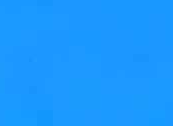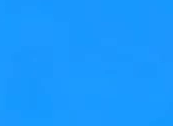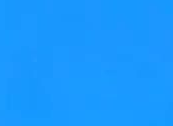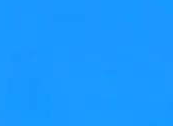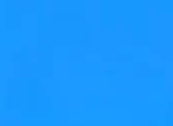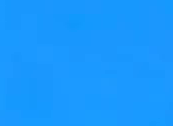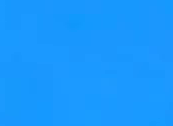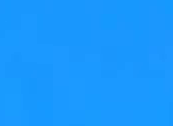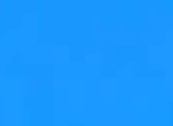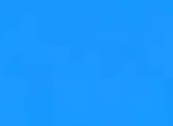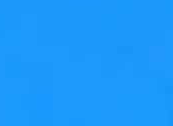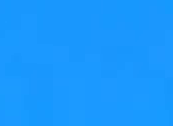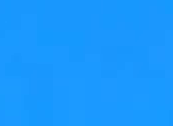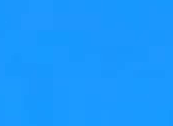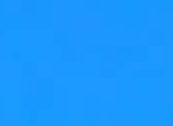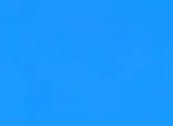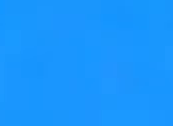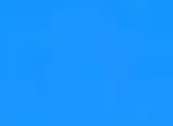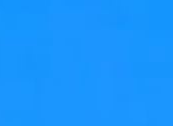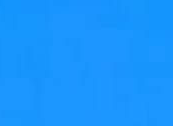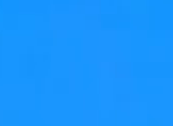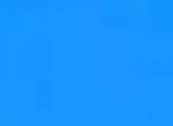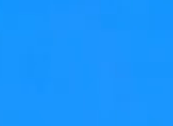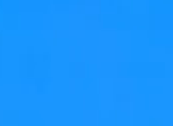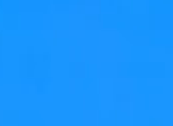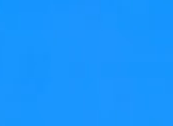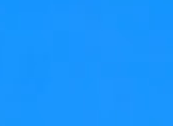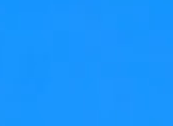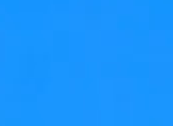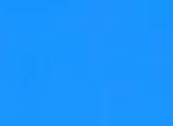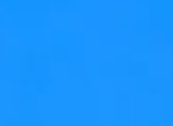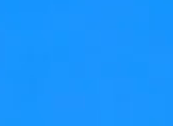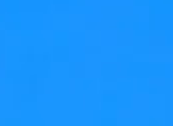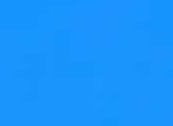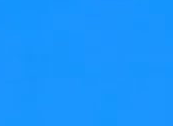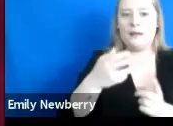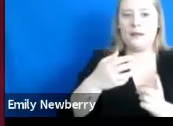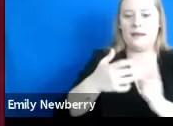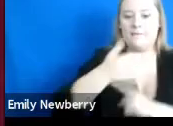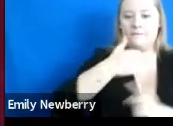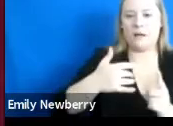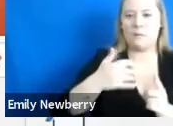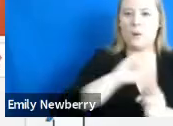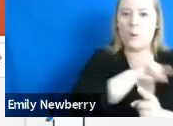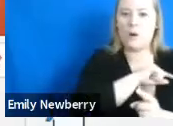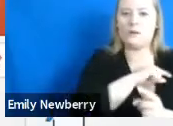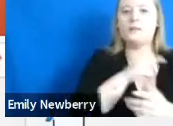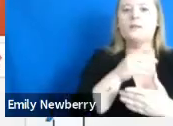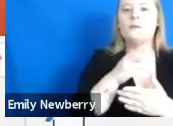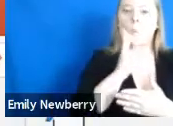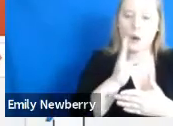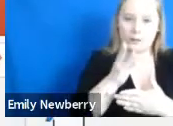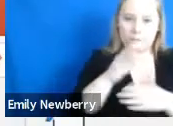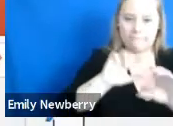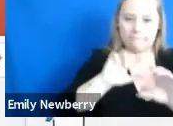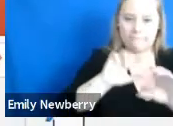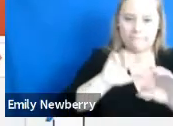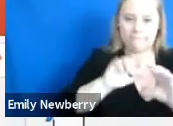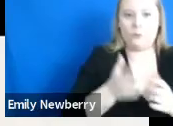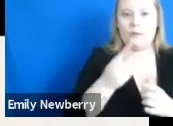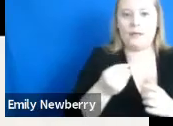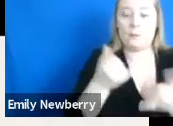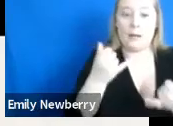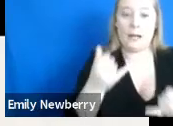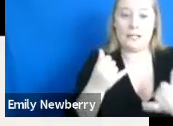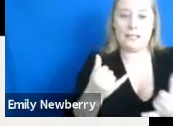and she's with the state of Utah Department of Environmental Quality, Division of Water Quality, and she's currently an